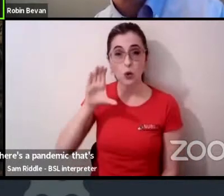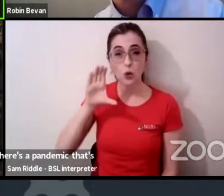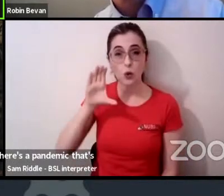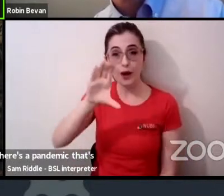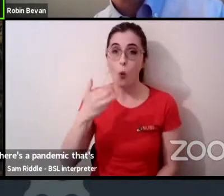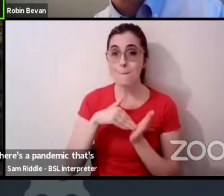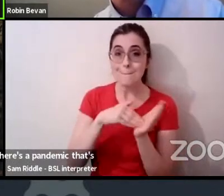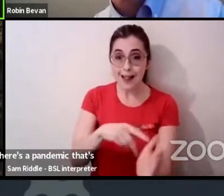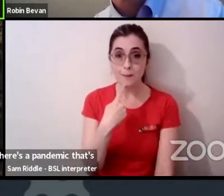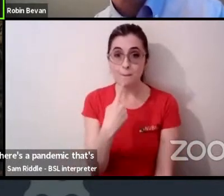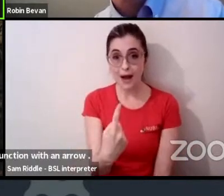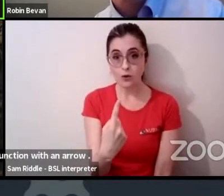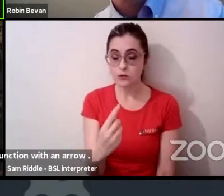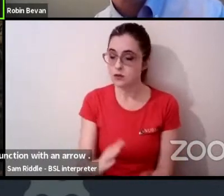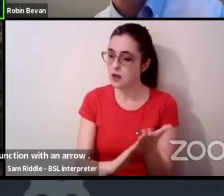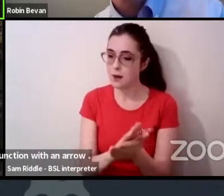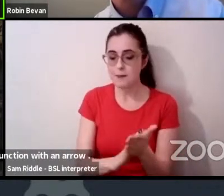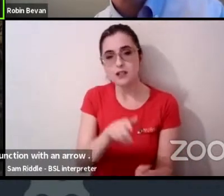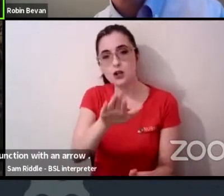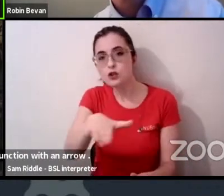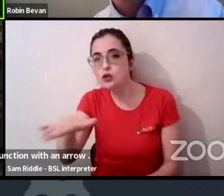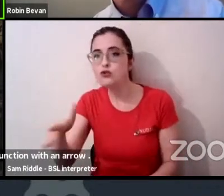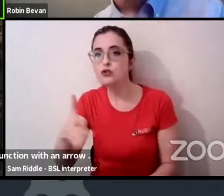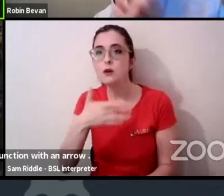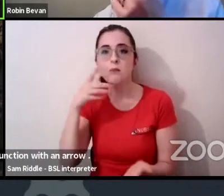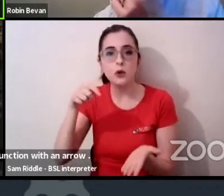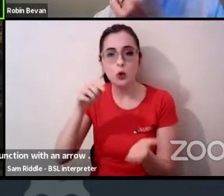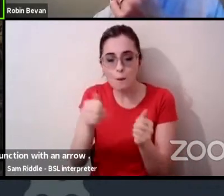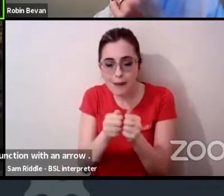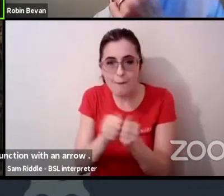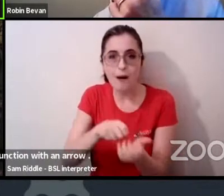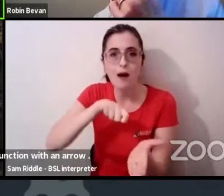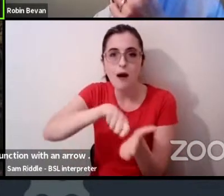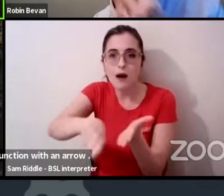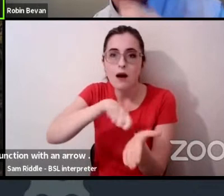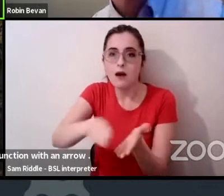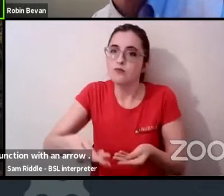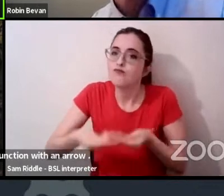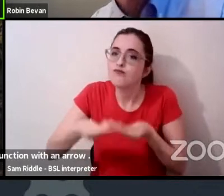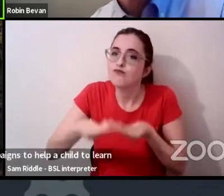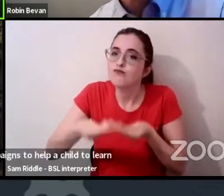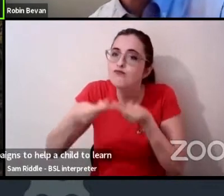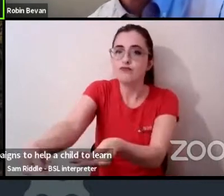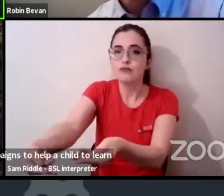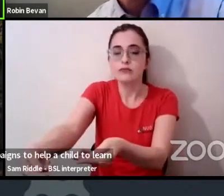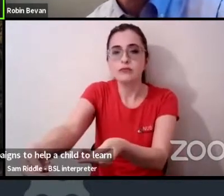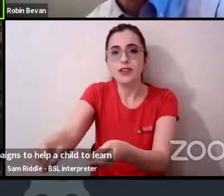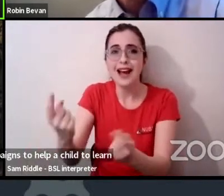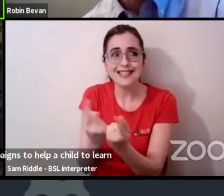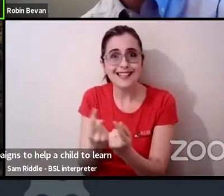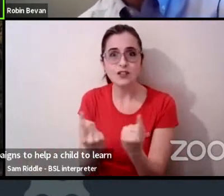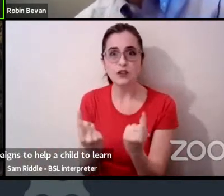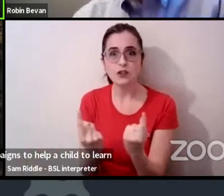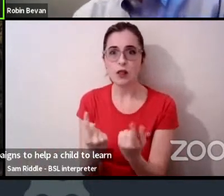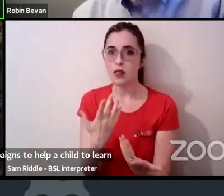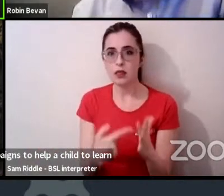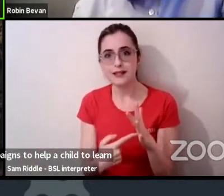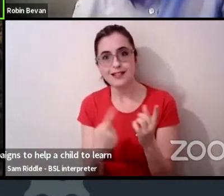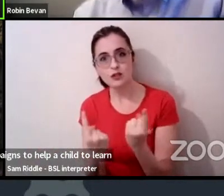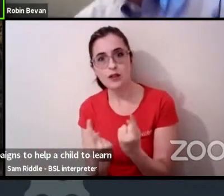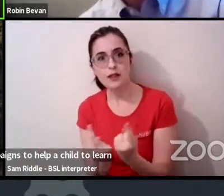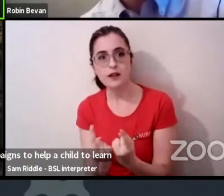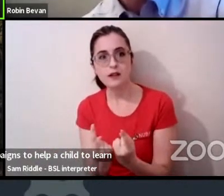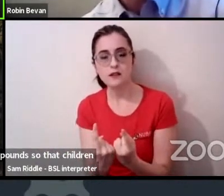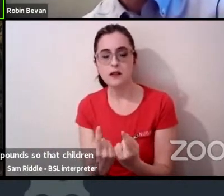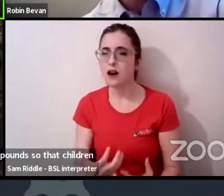pens and paper, without exercise books, were given these essentials from the union. It is remarkable to think that in some remote